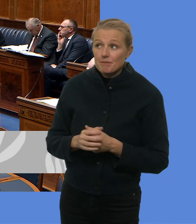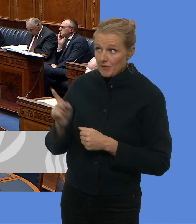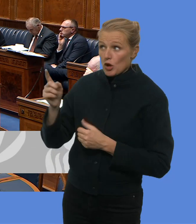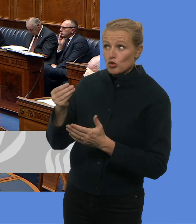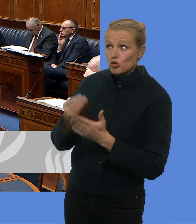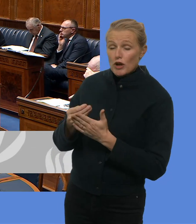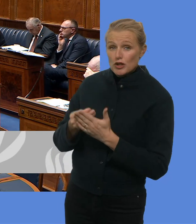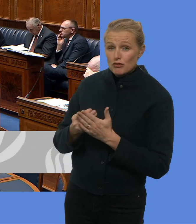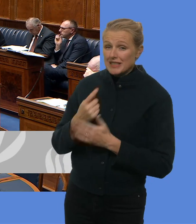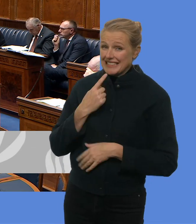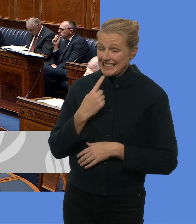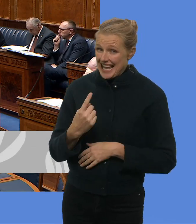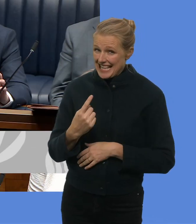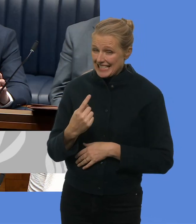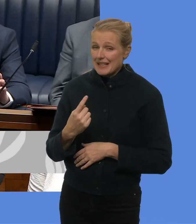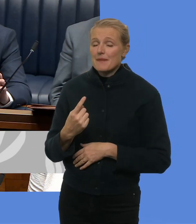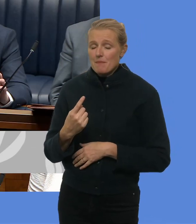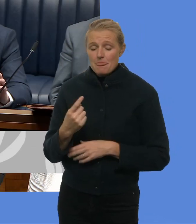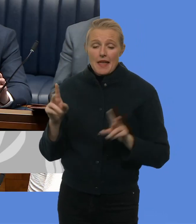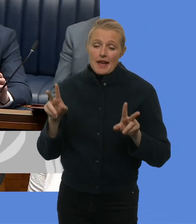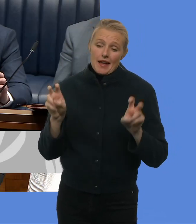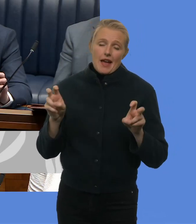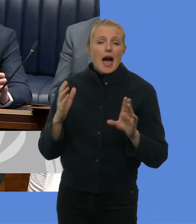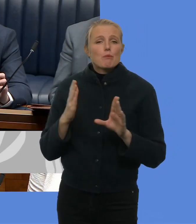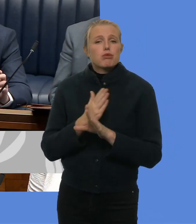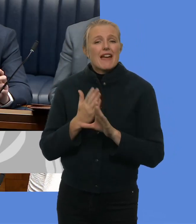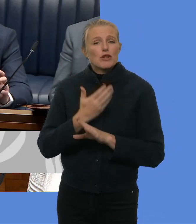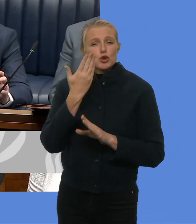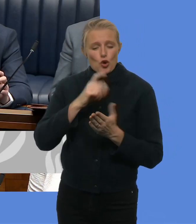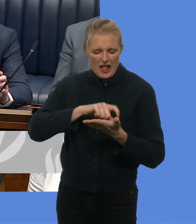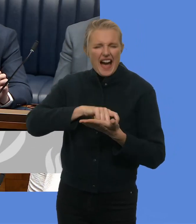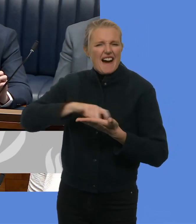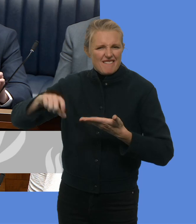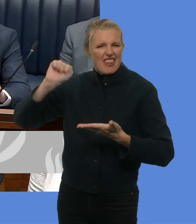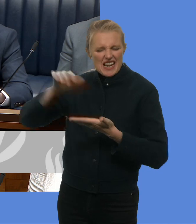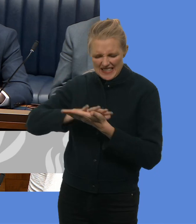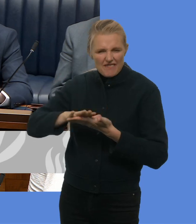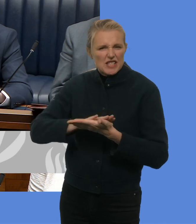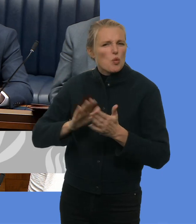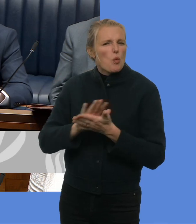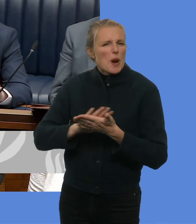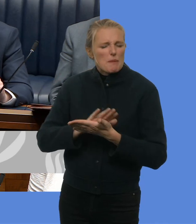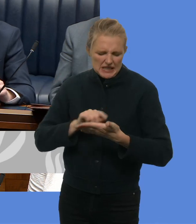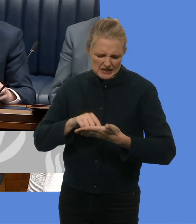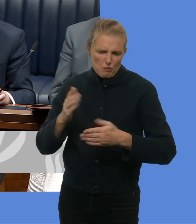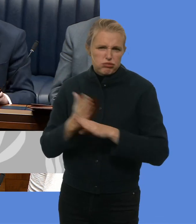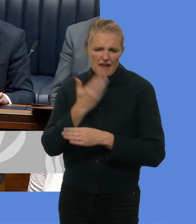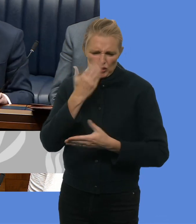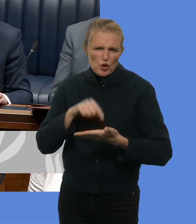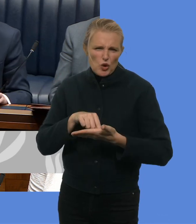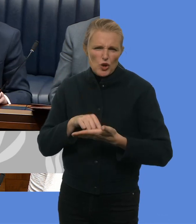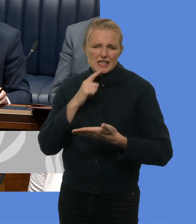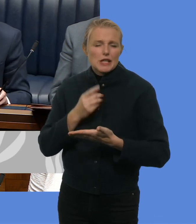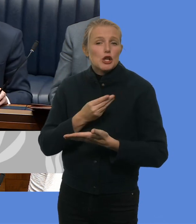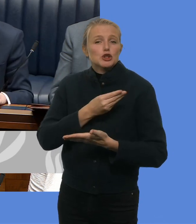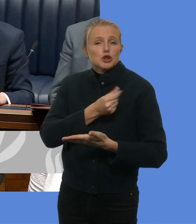that a change to the definition of a private school as set out in the draft legislation isn't required for some of